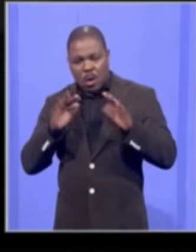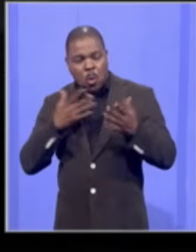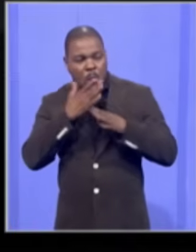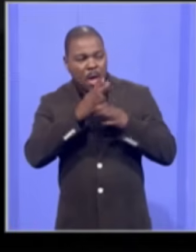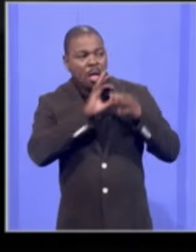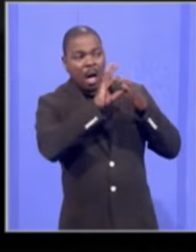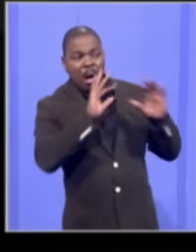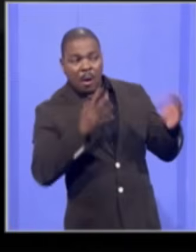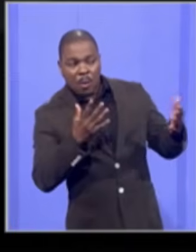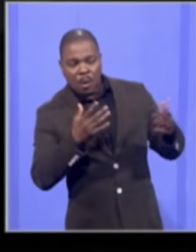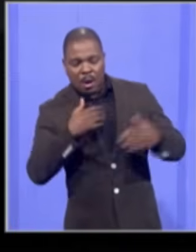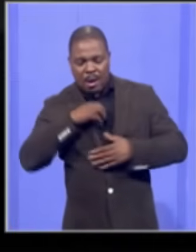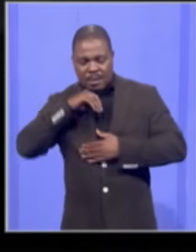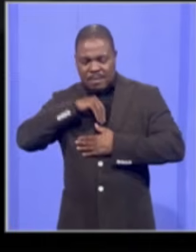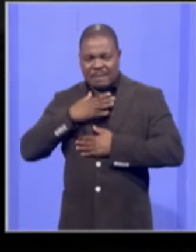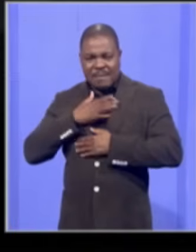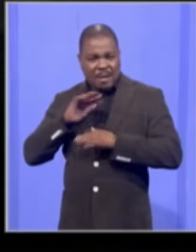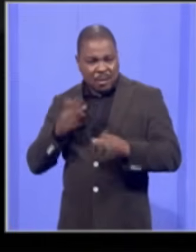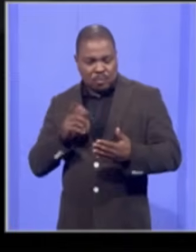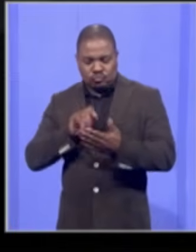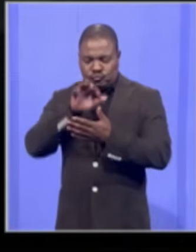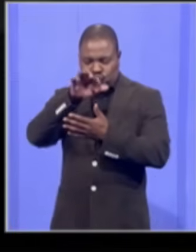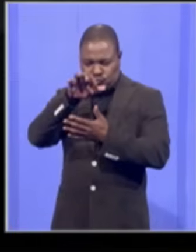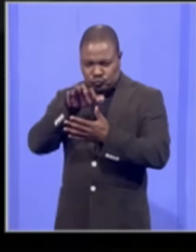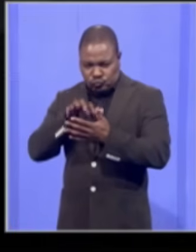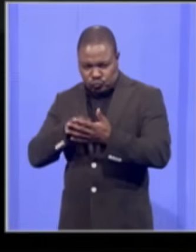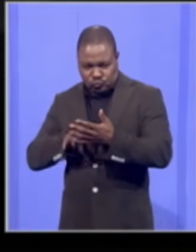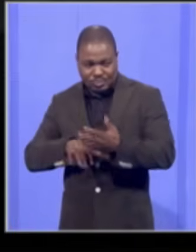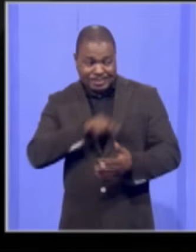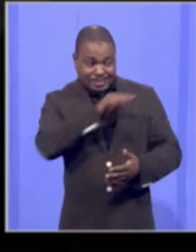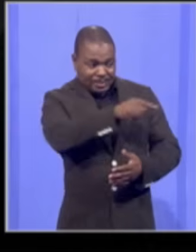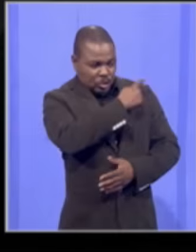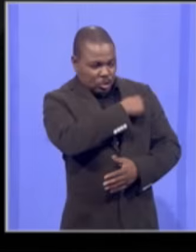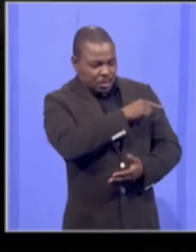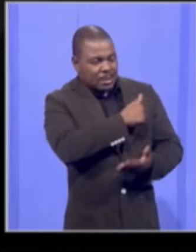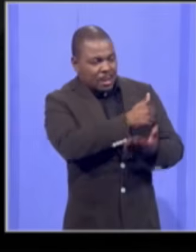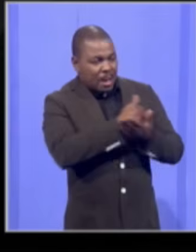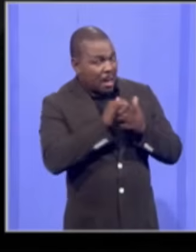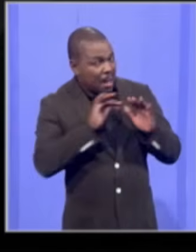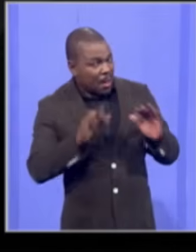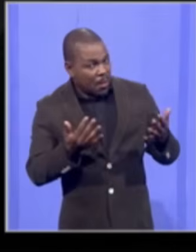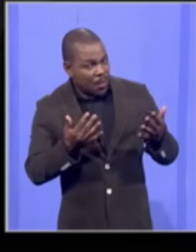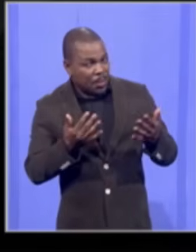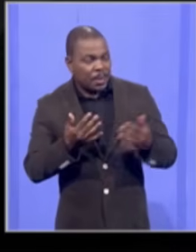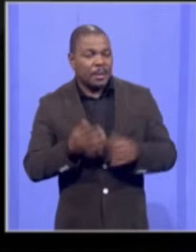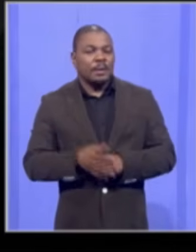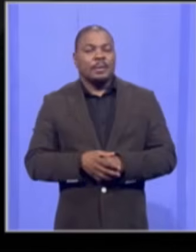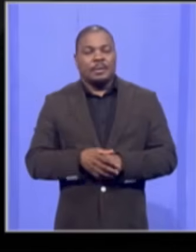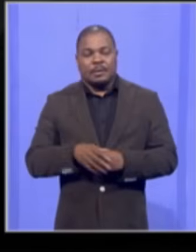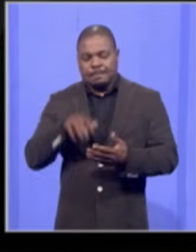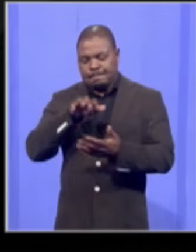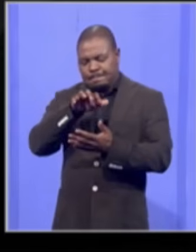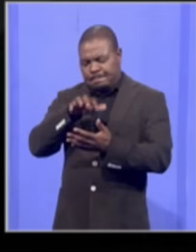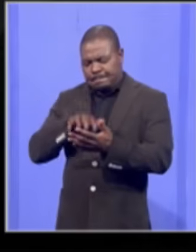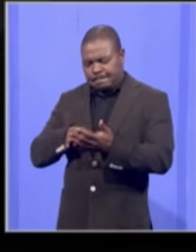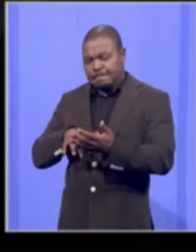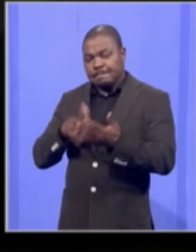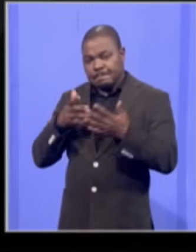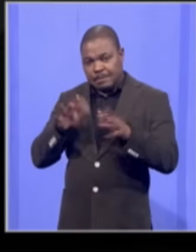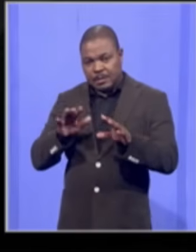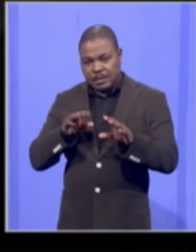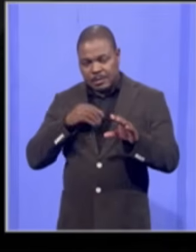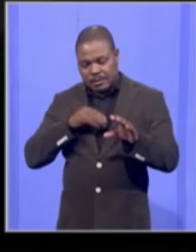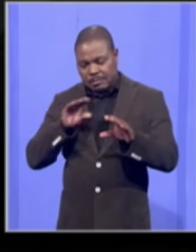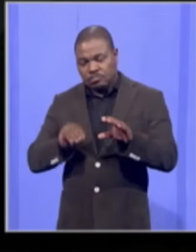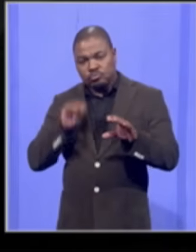kapo ke ngotse maikutlo a ka hore na kalafo eo ho no ho le jwang tshwaro eo bana ba ntshwere ka yona ke mofuta mang ke fitla